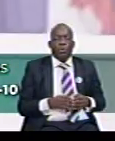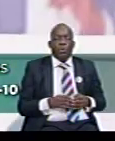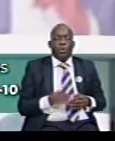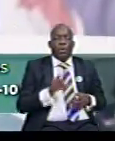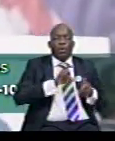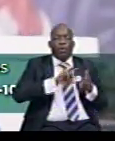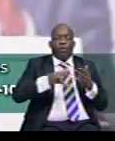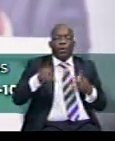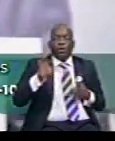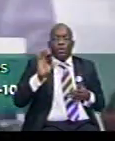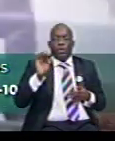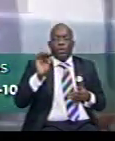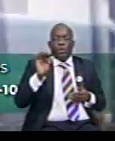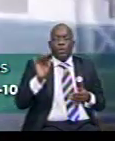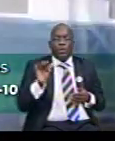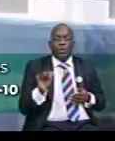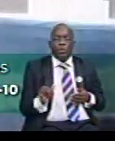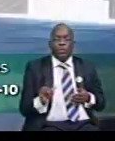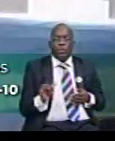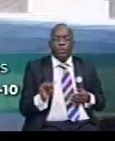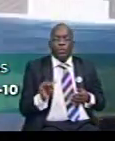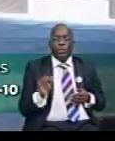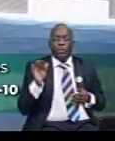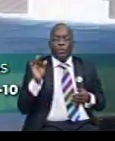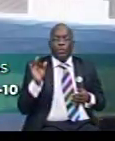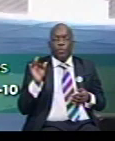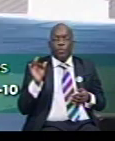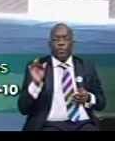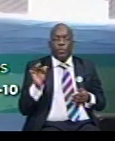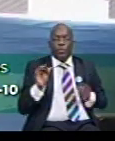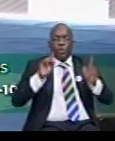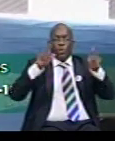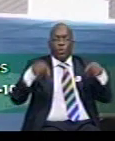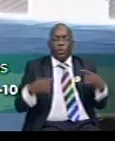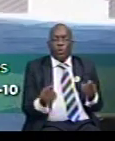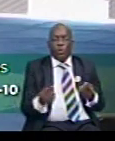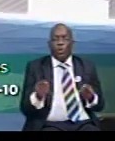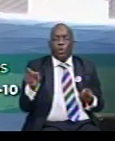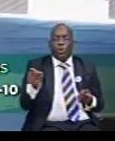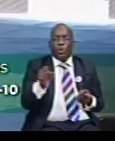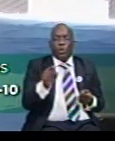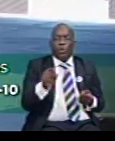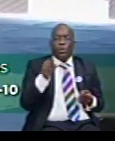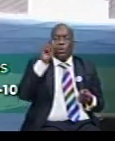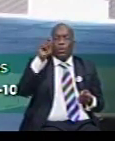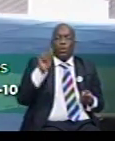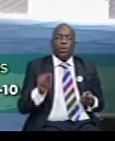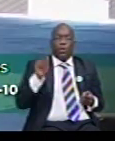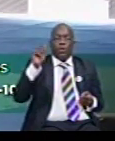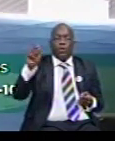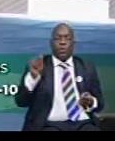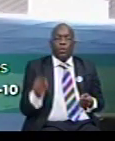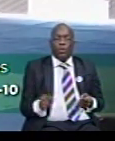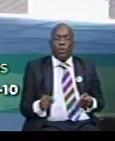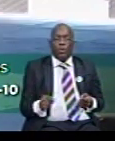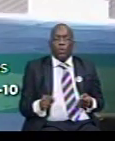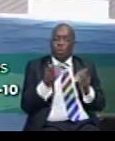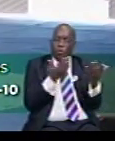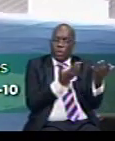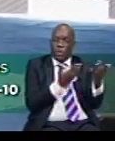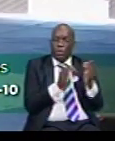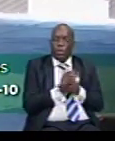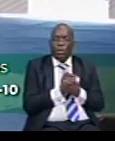19. 19, go ye therefore. Hold on.